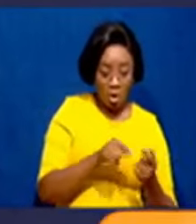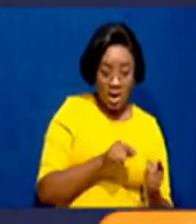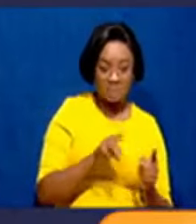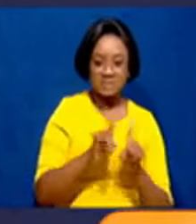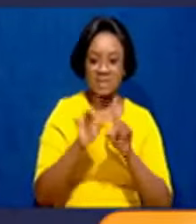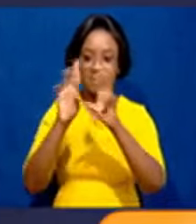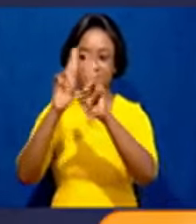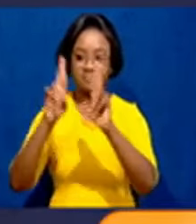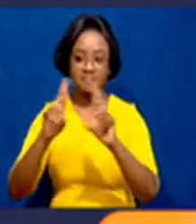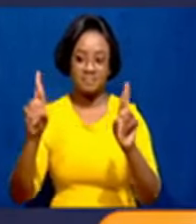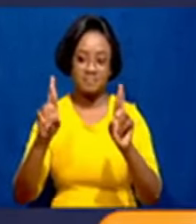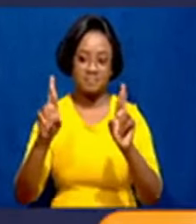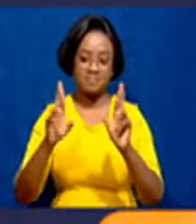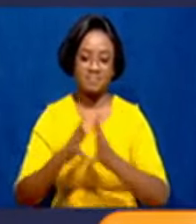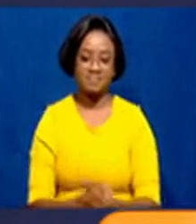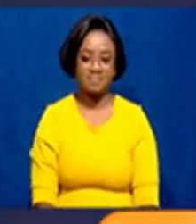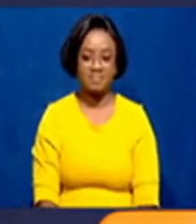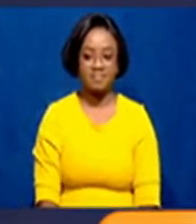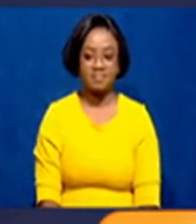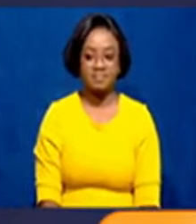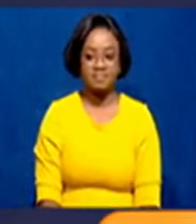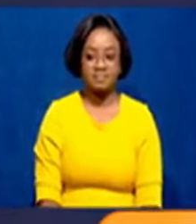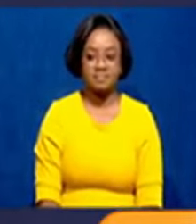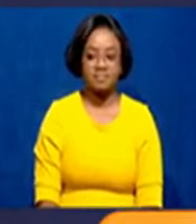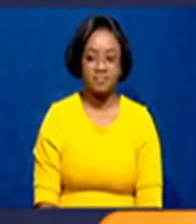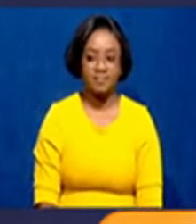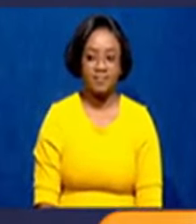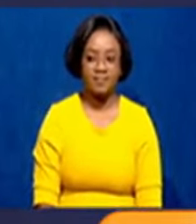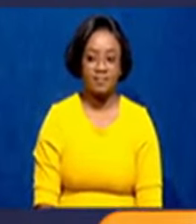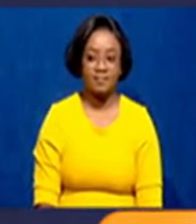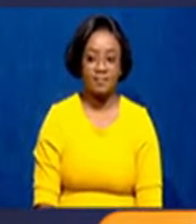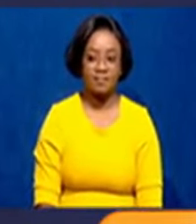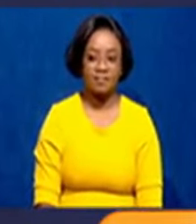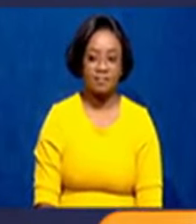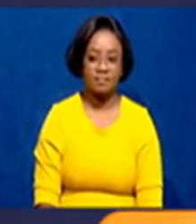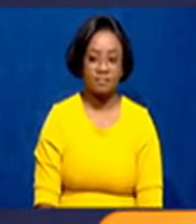internationally. Denis Otieno, Citizen TV, Nairobi.